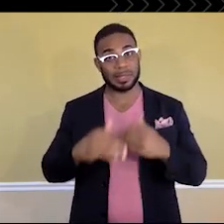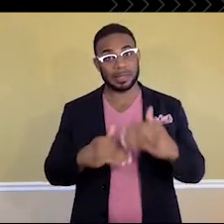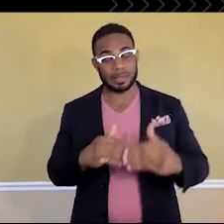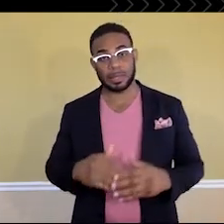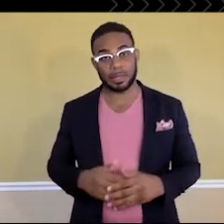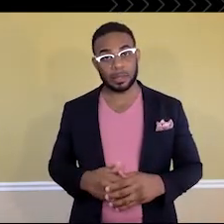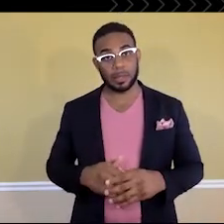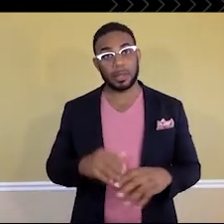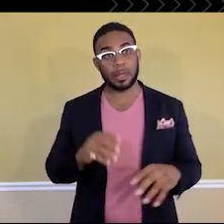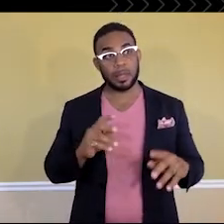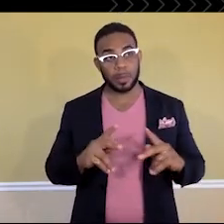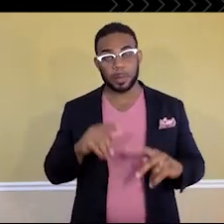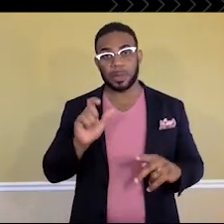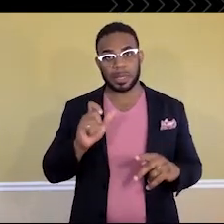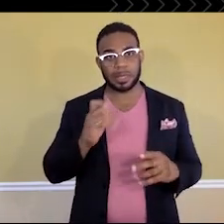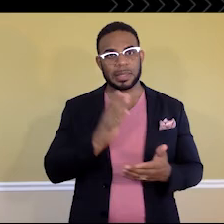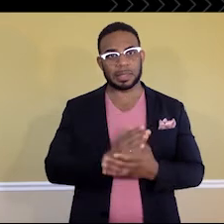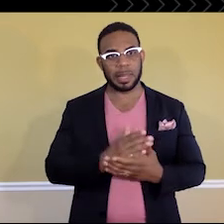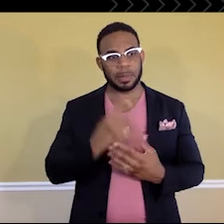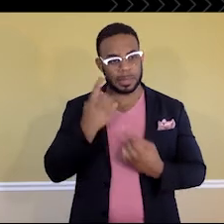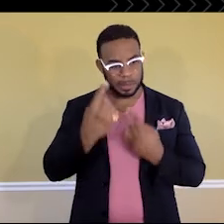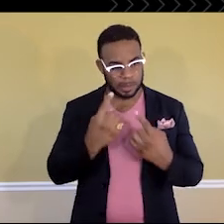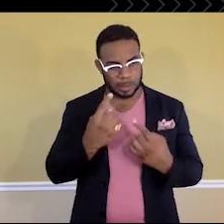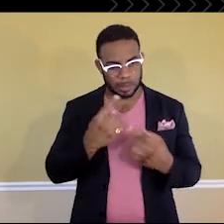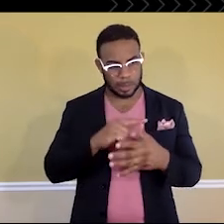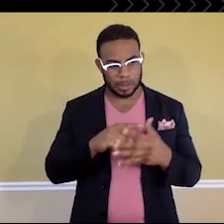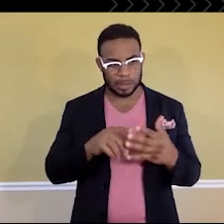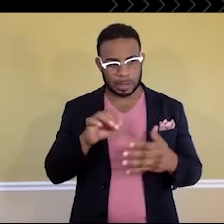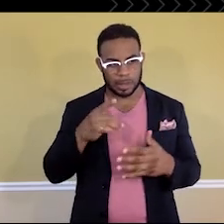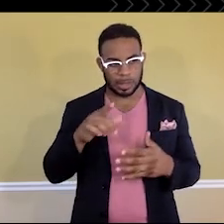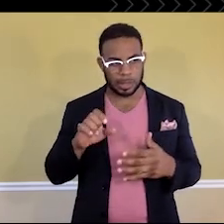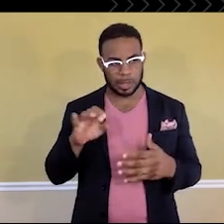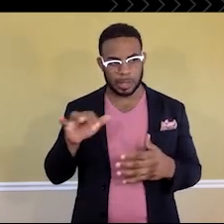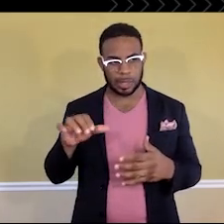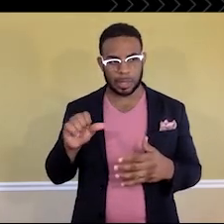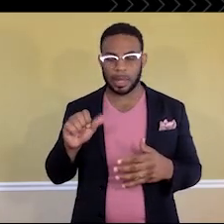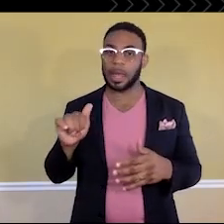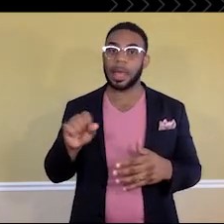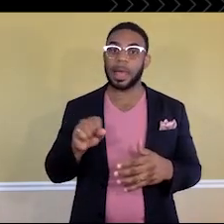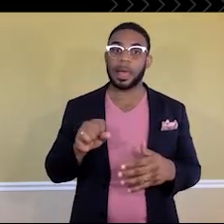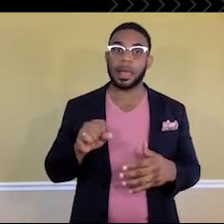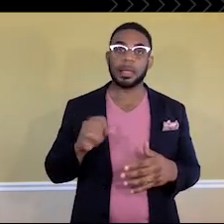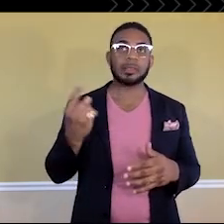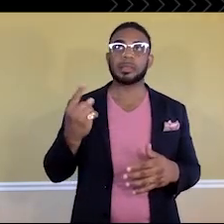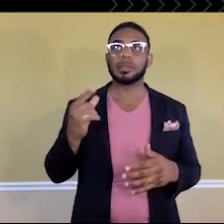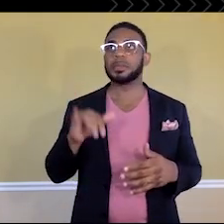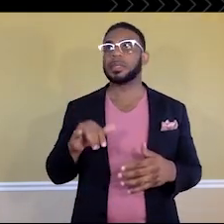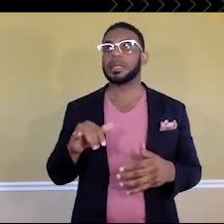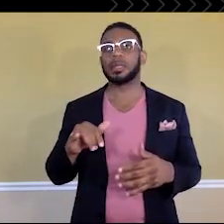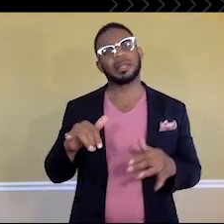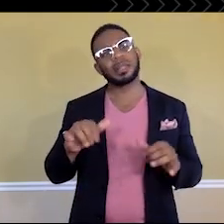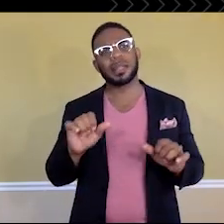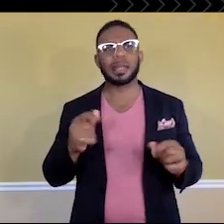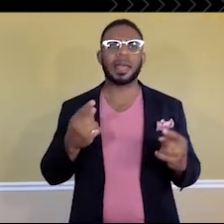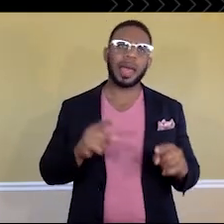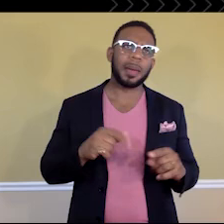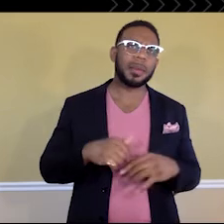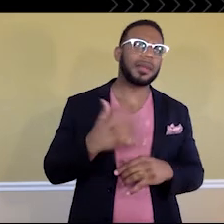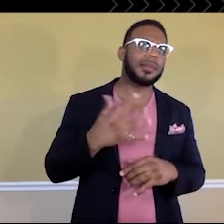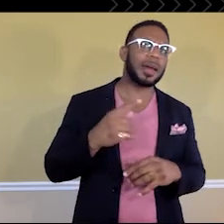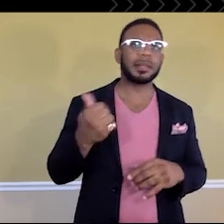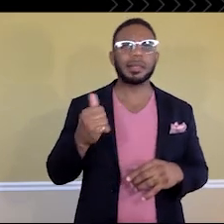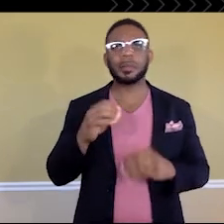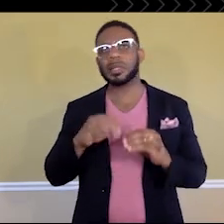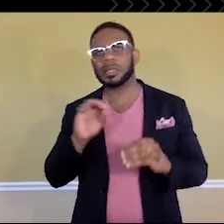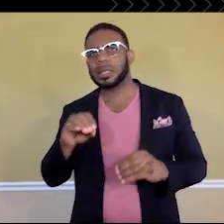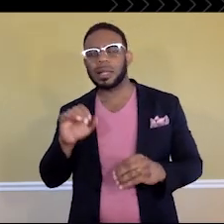steps. People need to stop considering these edge cases as something that, it can happen in 5 to